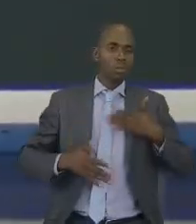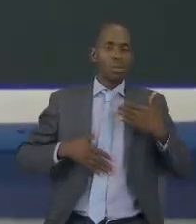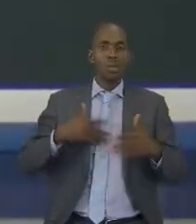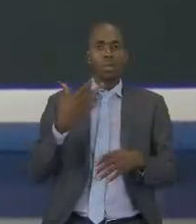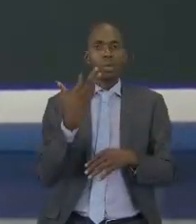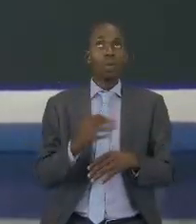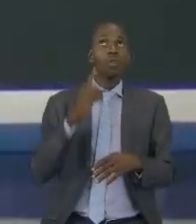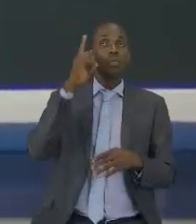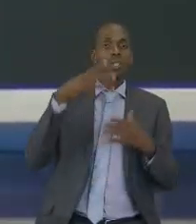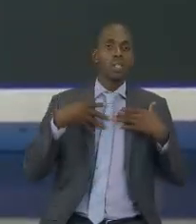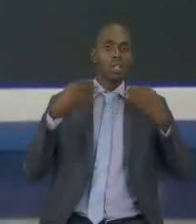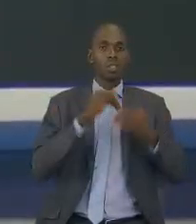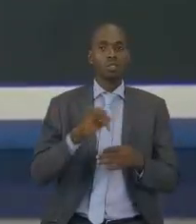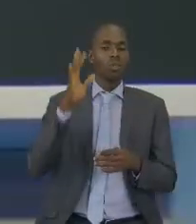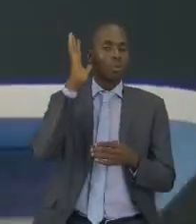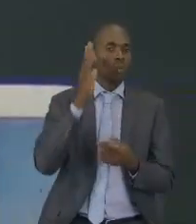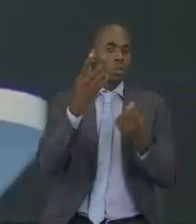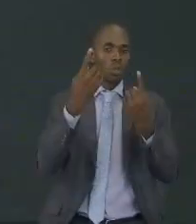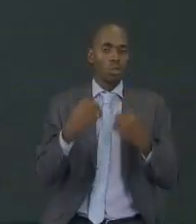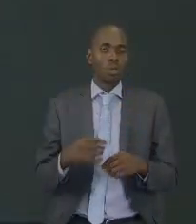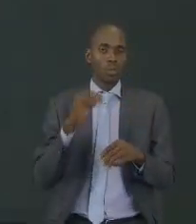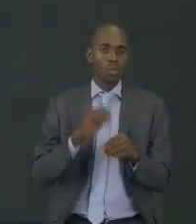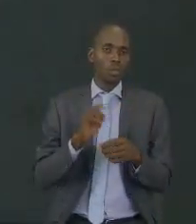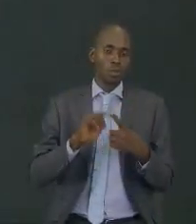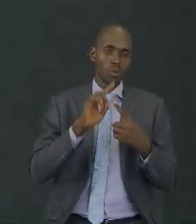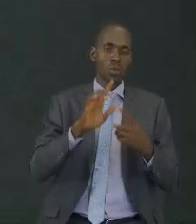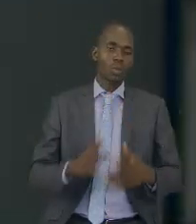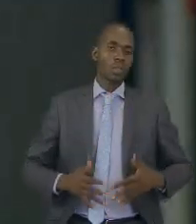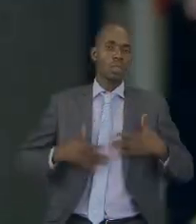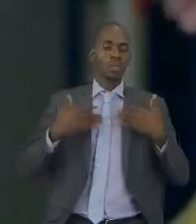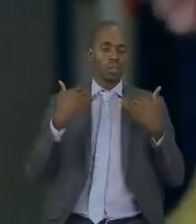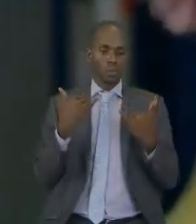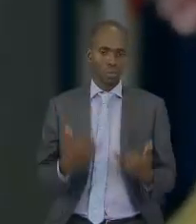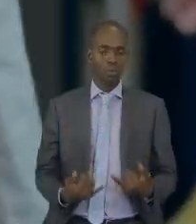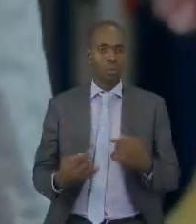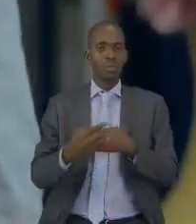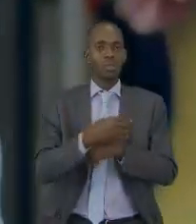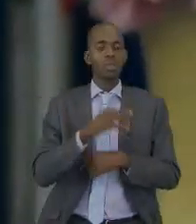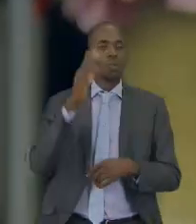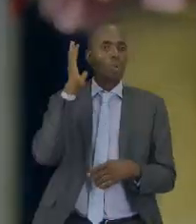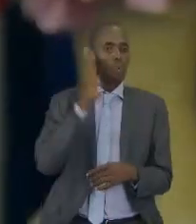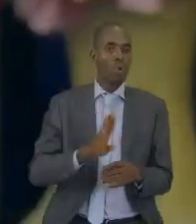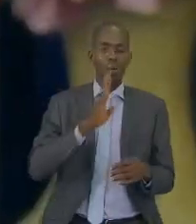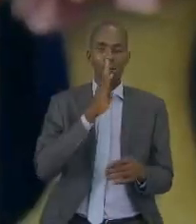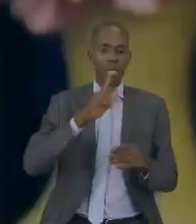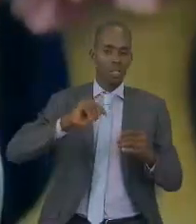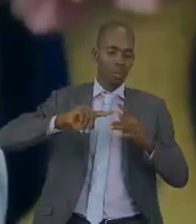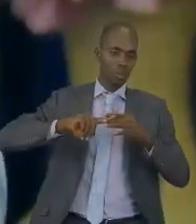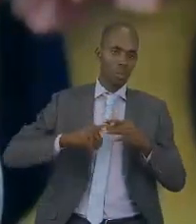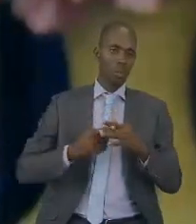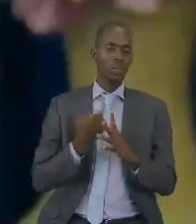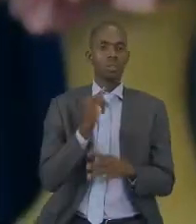his healing will come into your life. Today will mark the